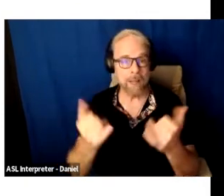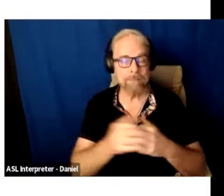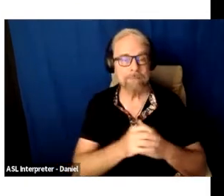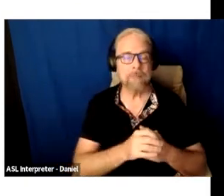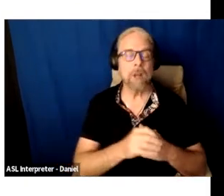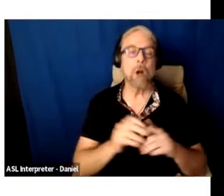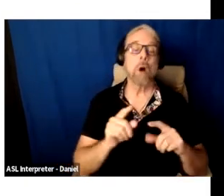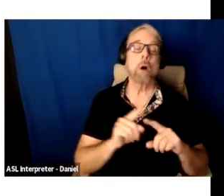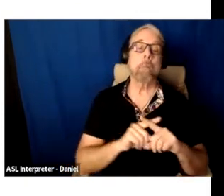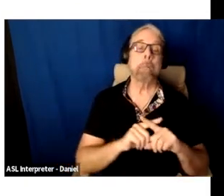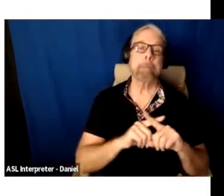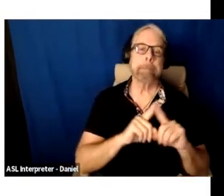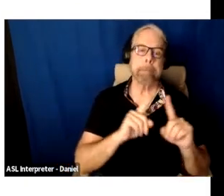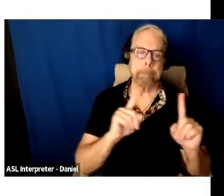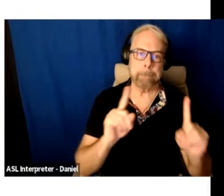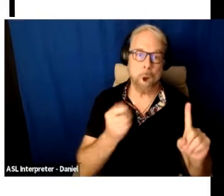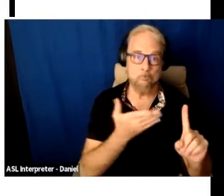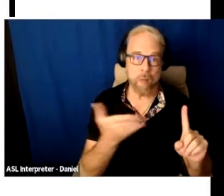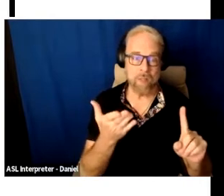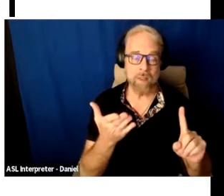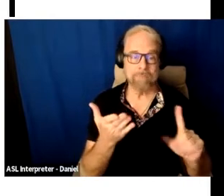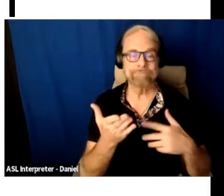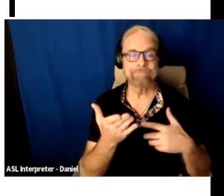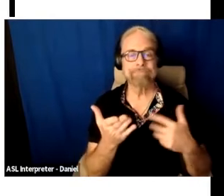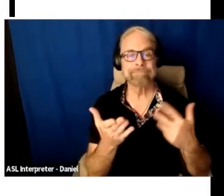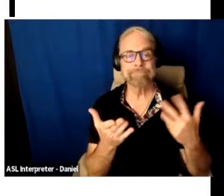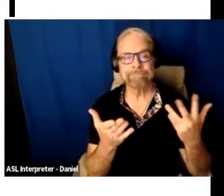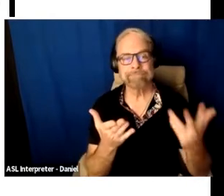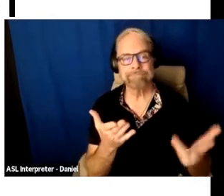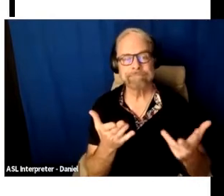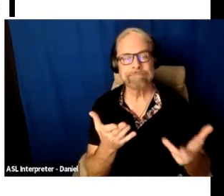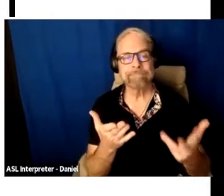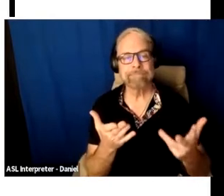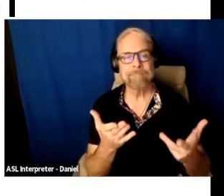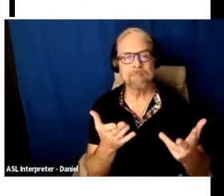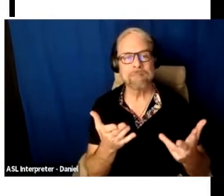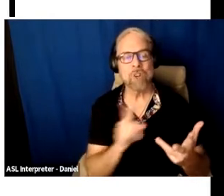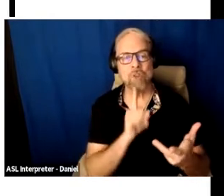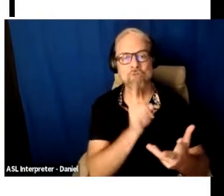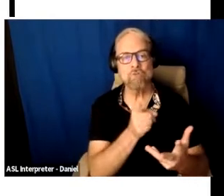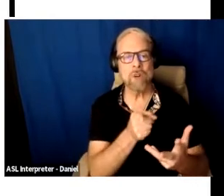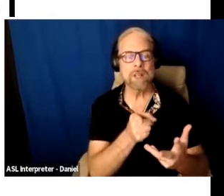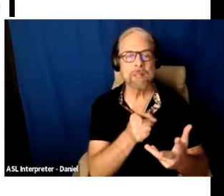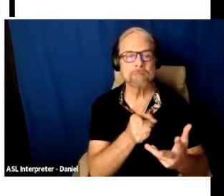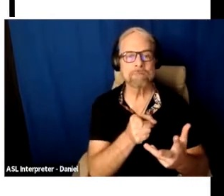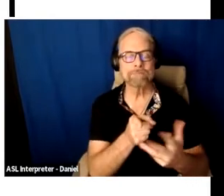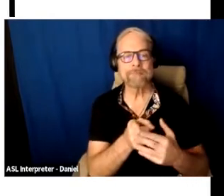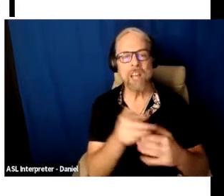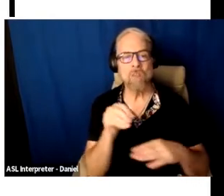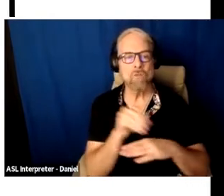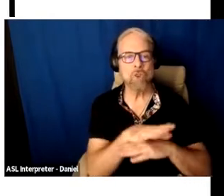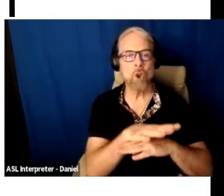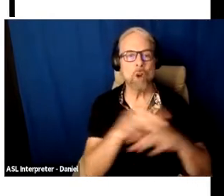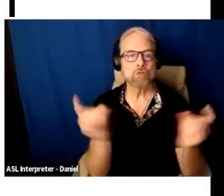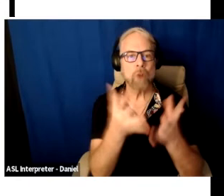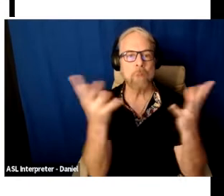But one thing that really got it into, got this idea of trauma into our sort of